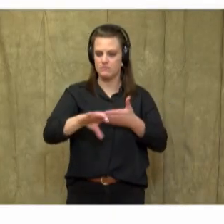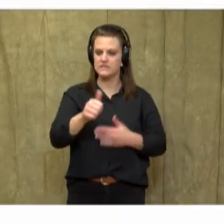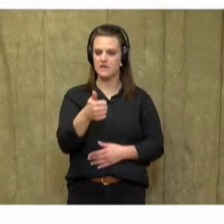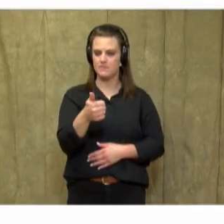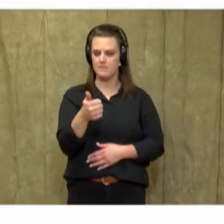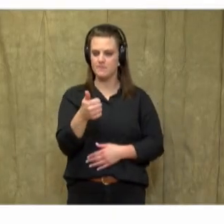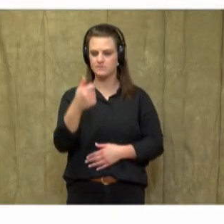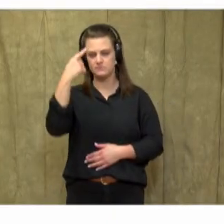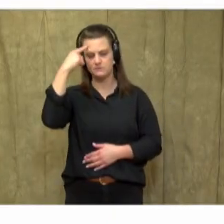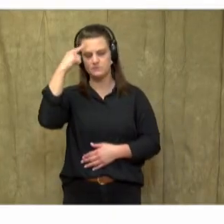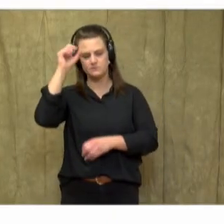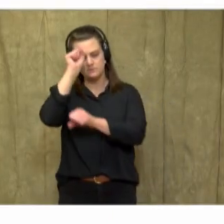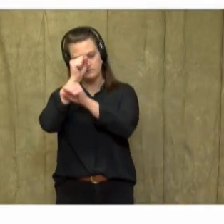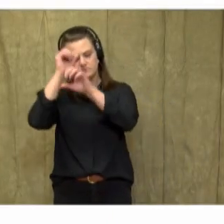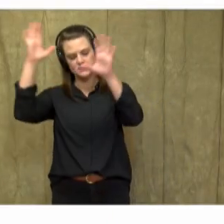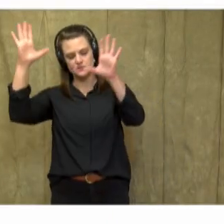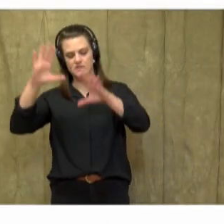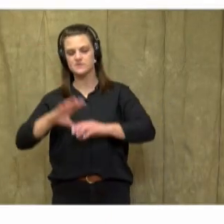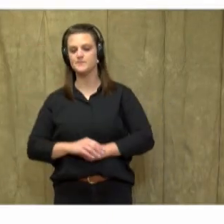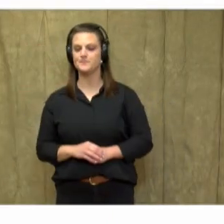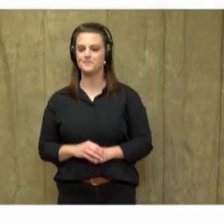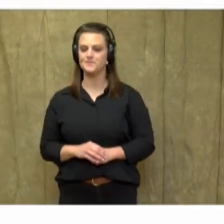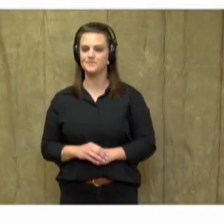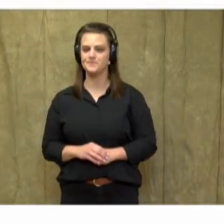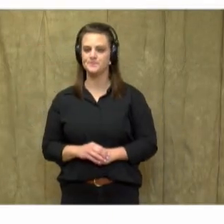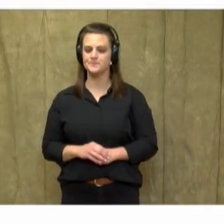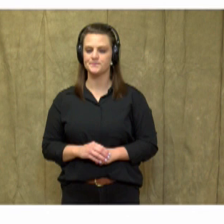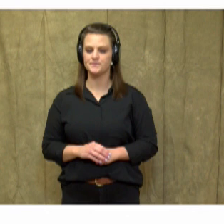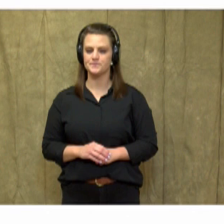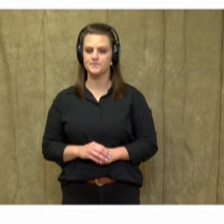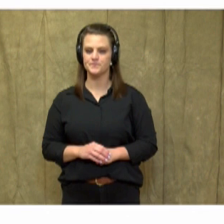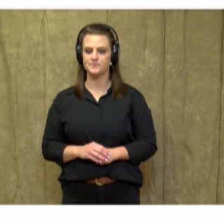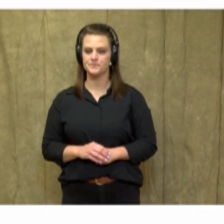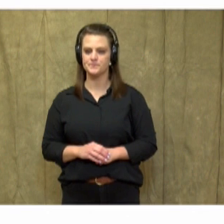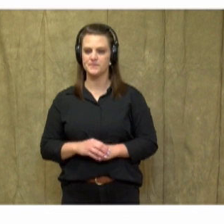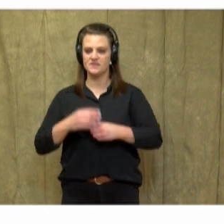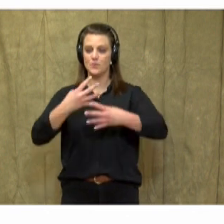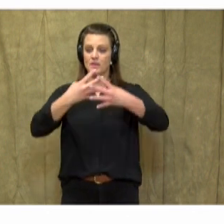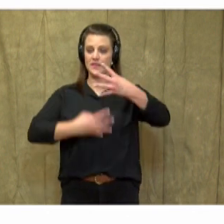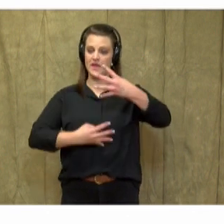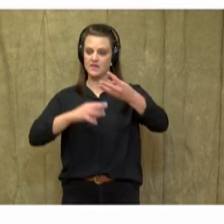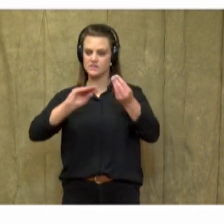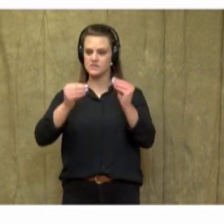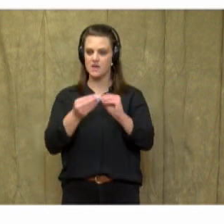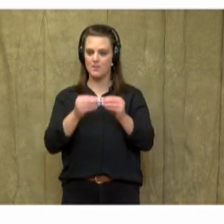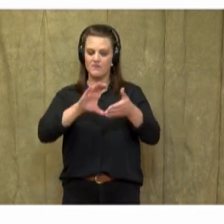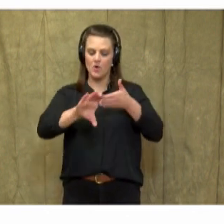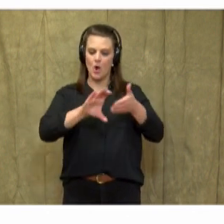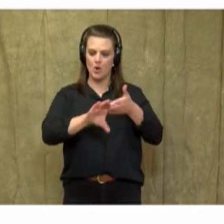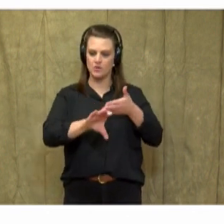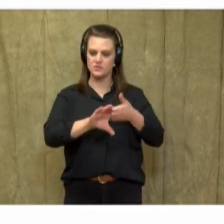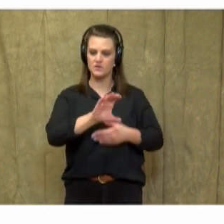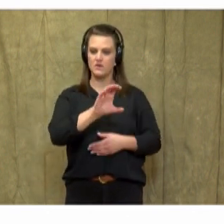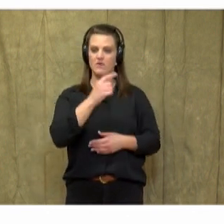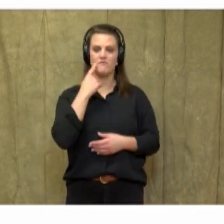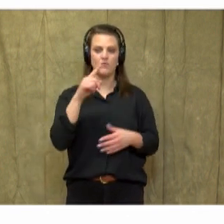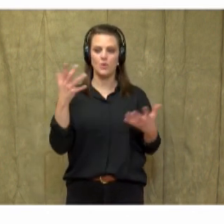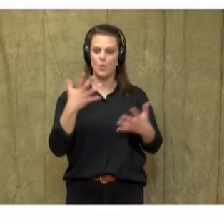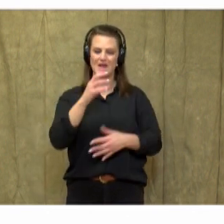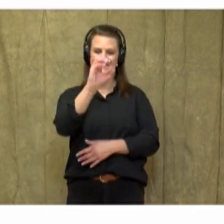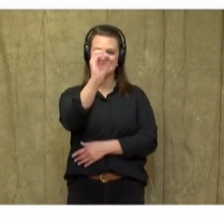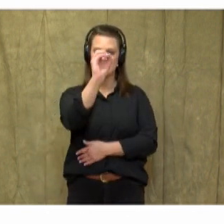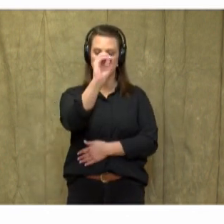So have that in your brain. List the number of baseball cards for 0